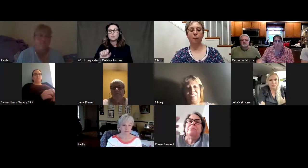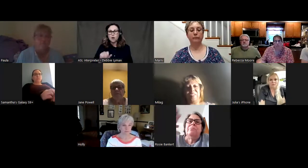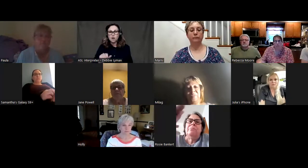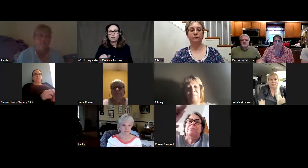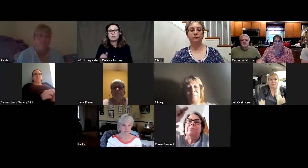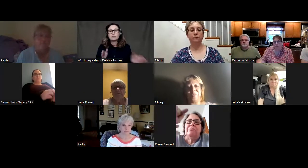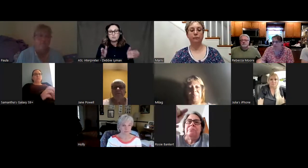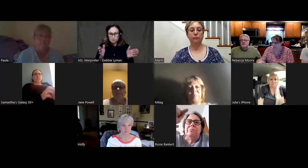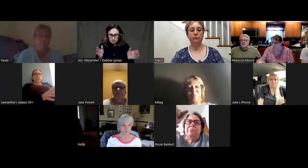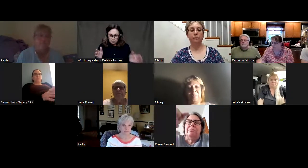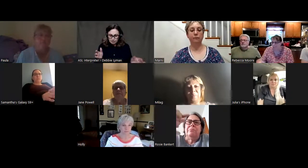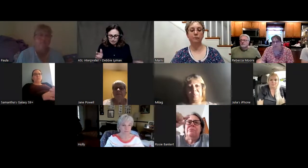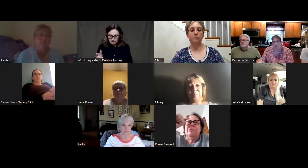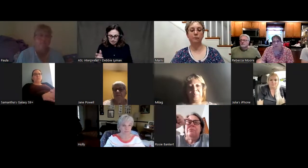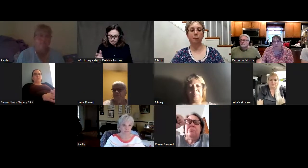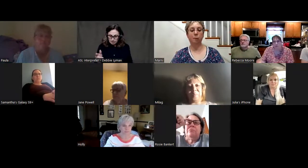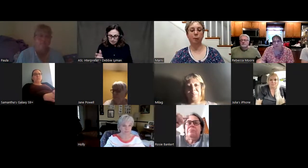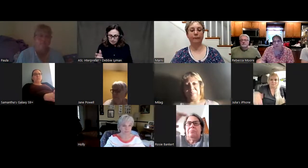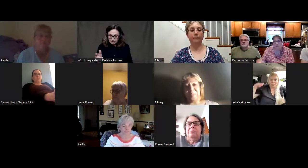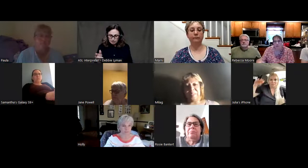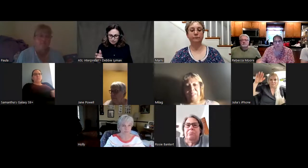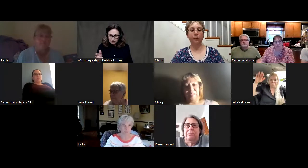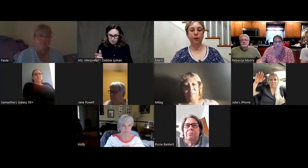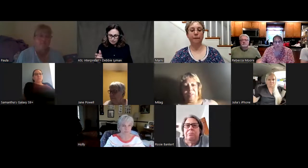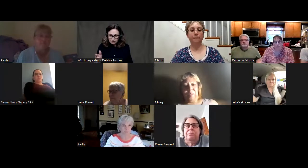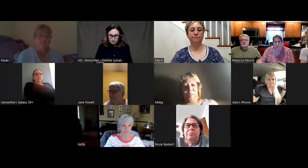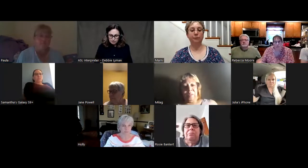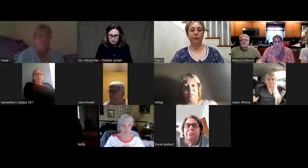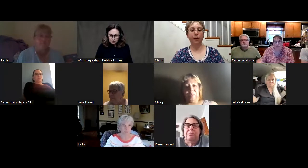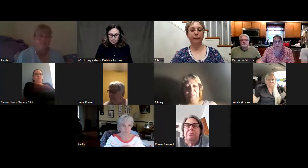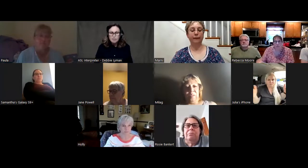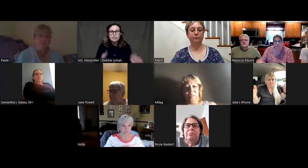Small. Small. Okay,